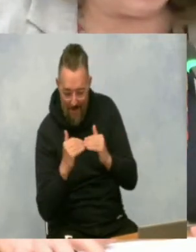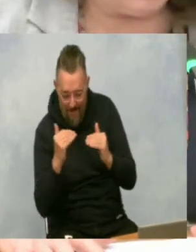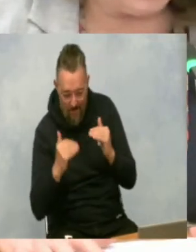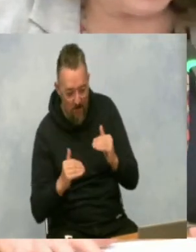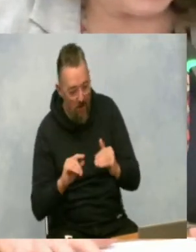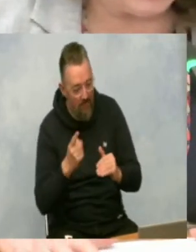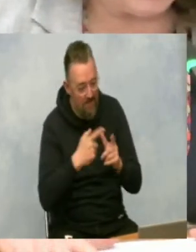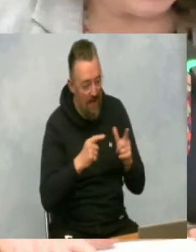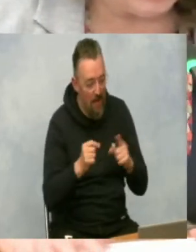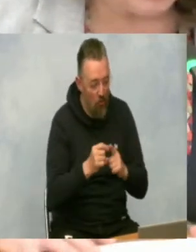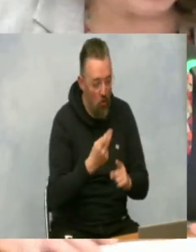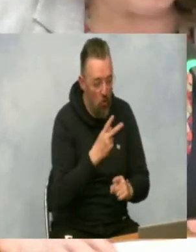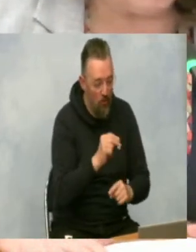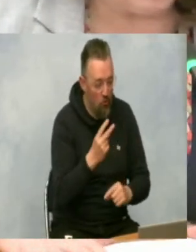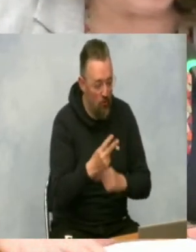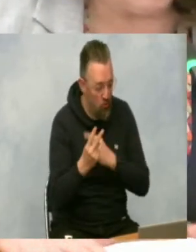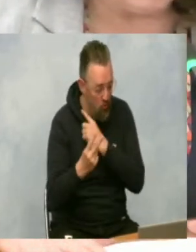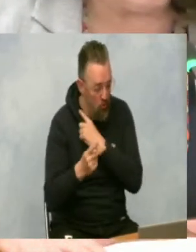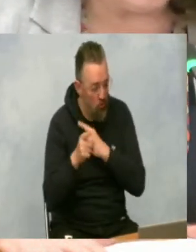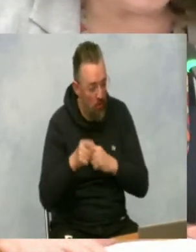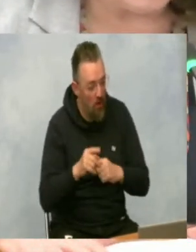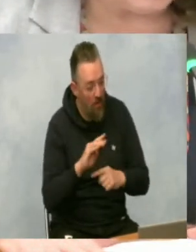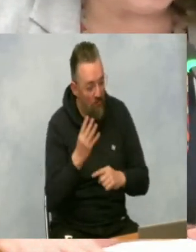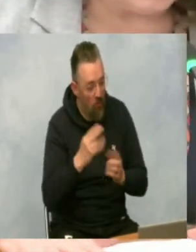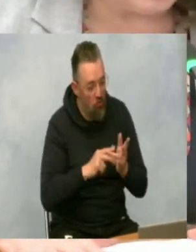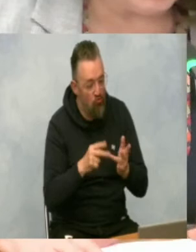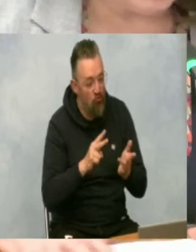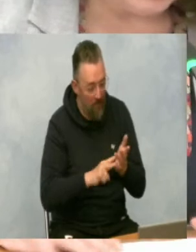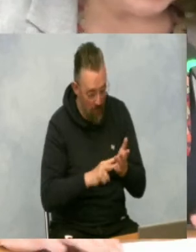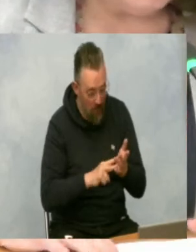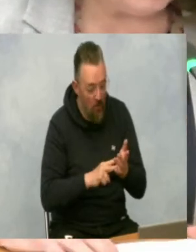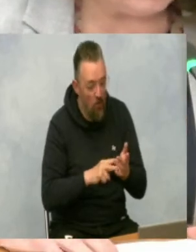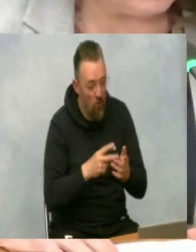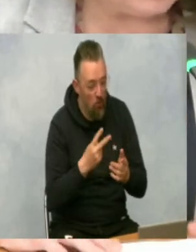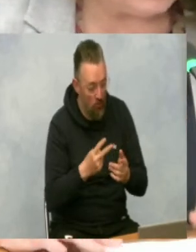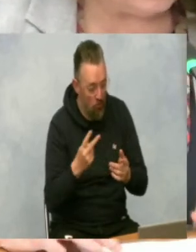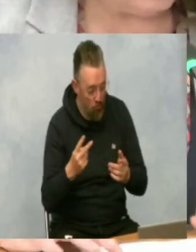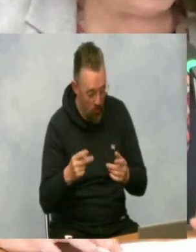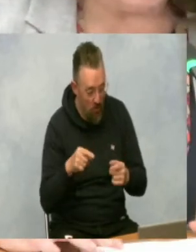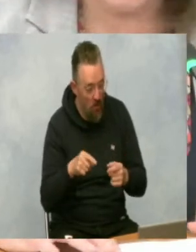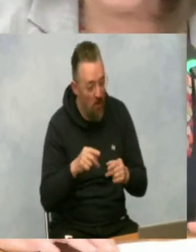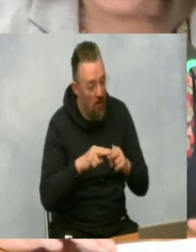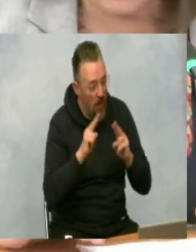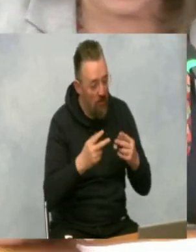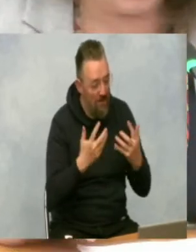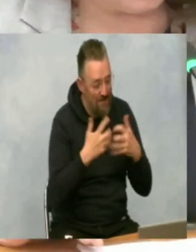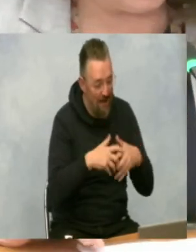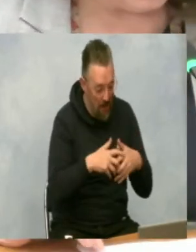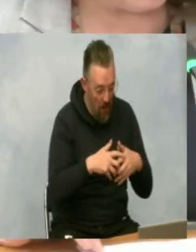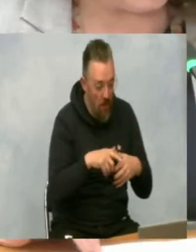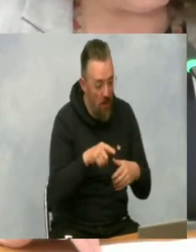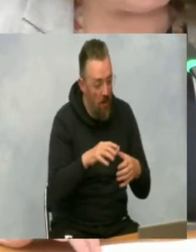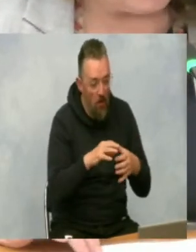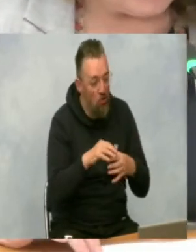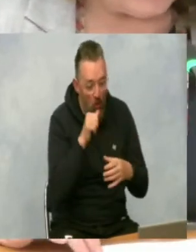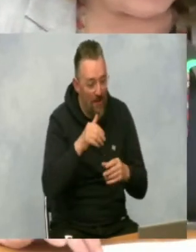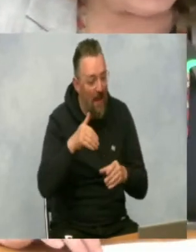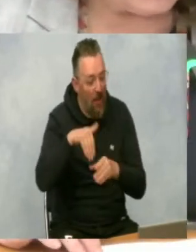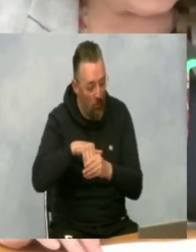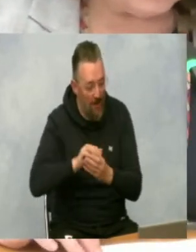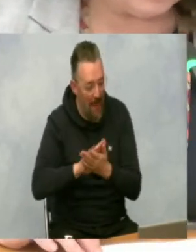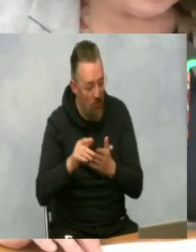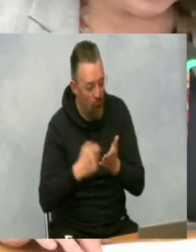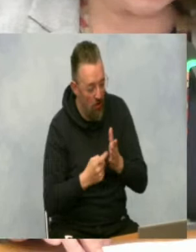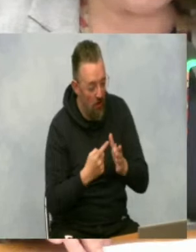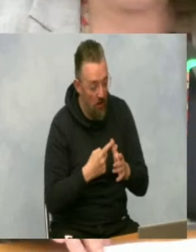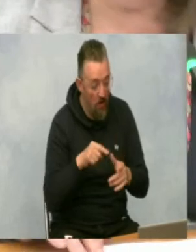April 2022 to 4th November 2022 for housing and technical resources, excluding HRA. This is